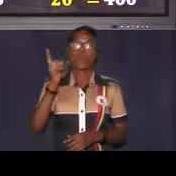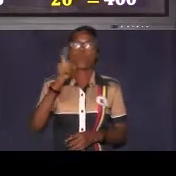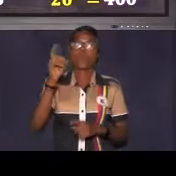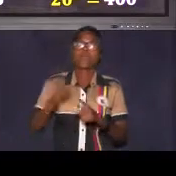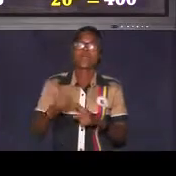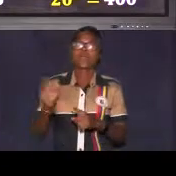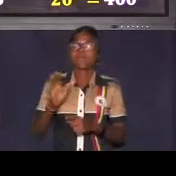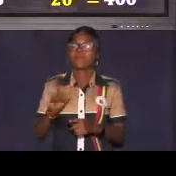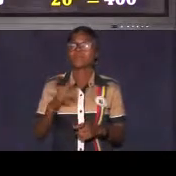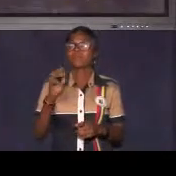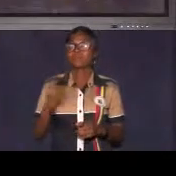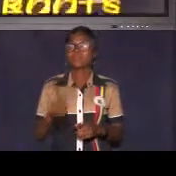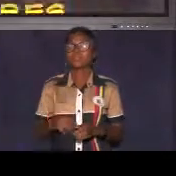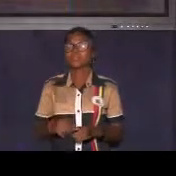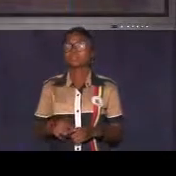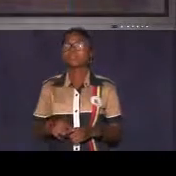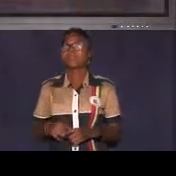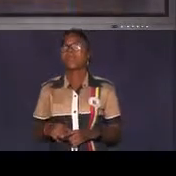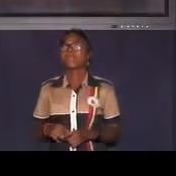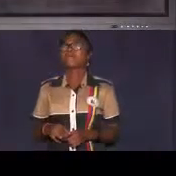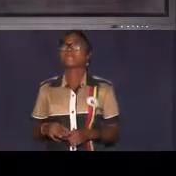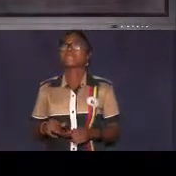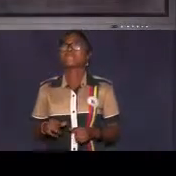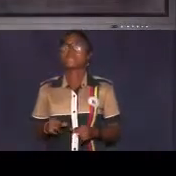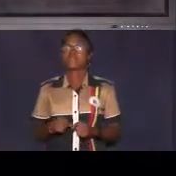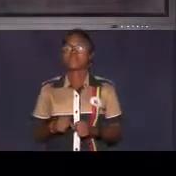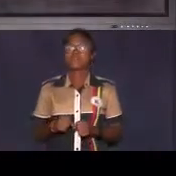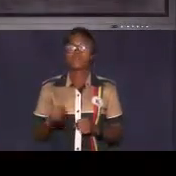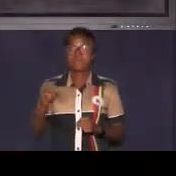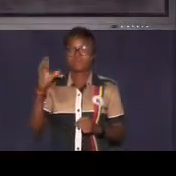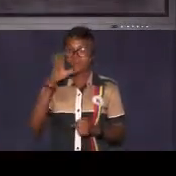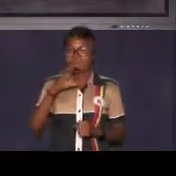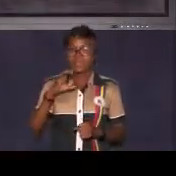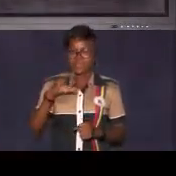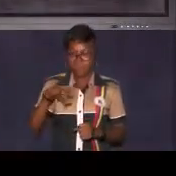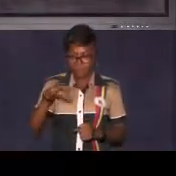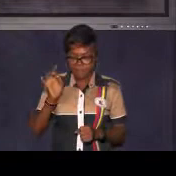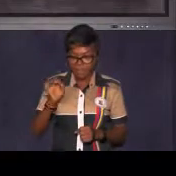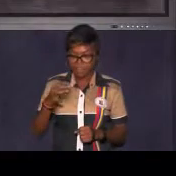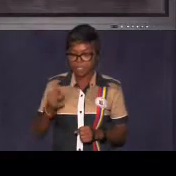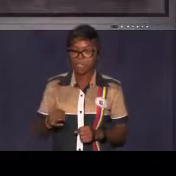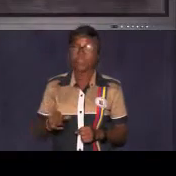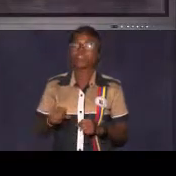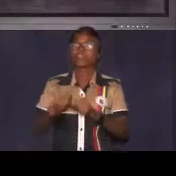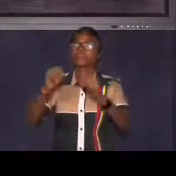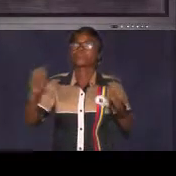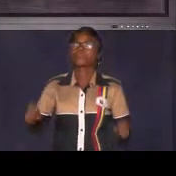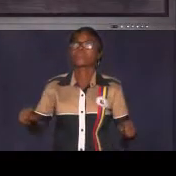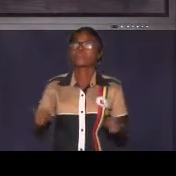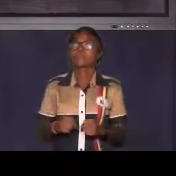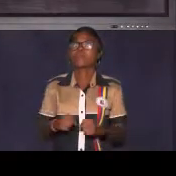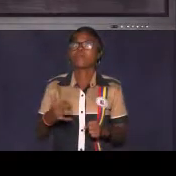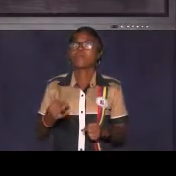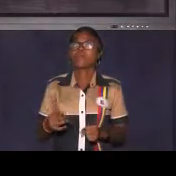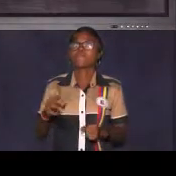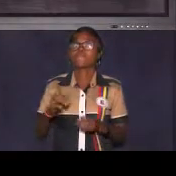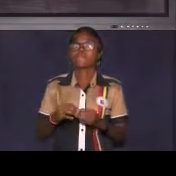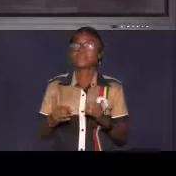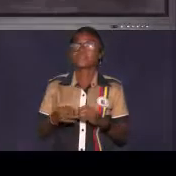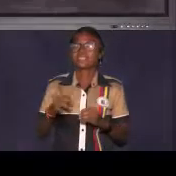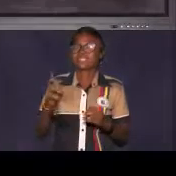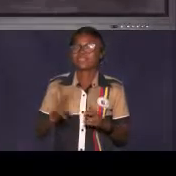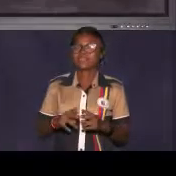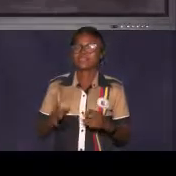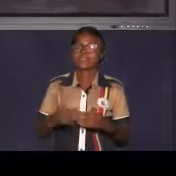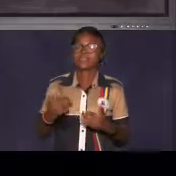need it. Okay, but finding the squares of numbers is very easy. If I want to find the square of 24,